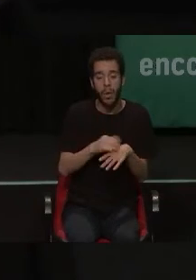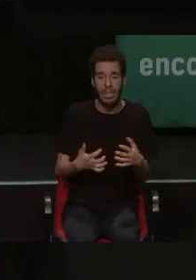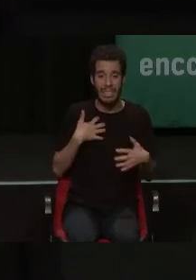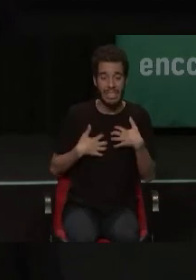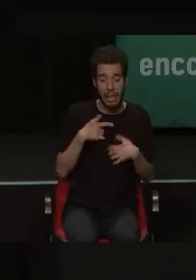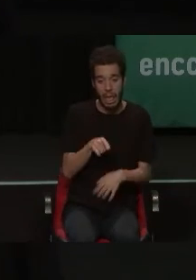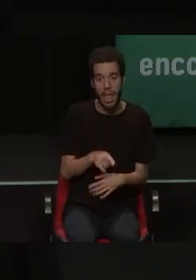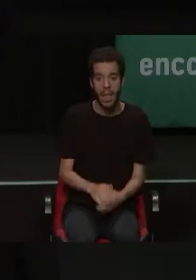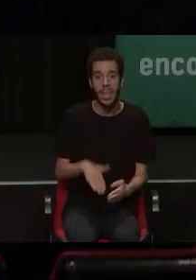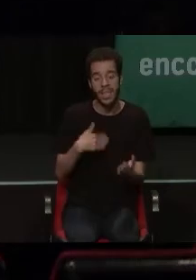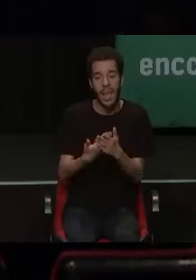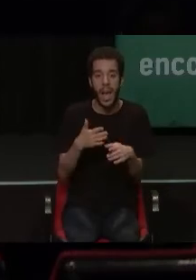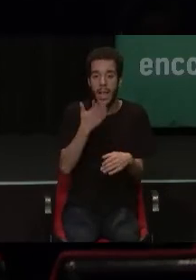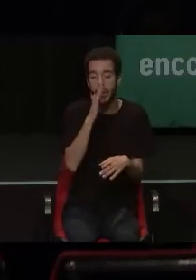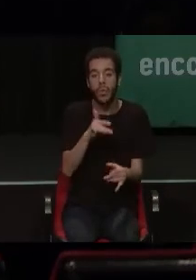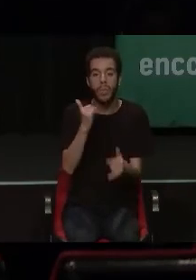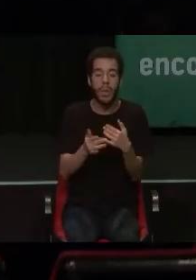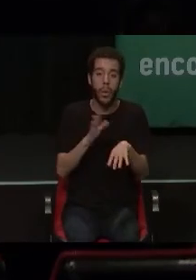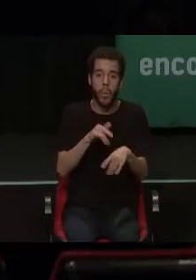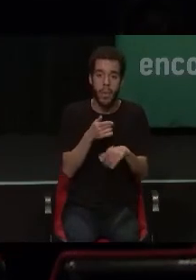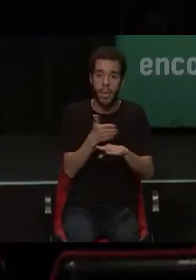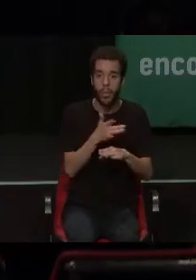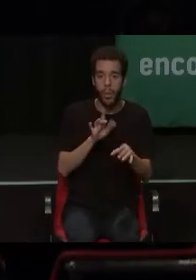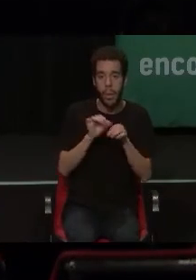I don't know if I was able to reply to your question.